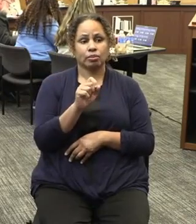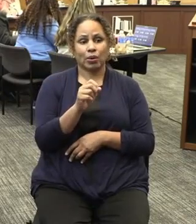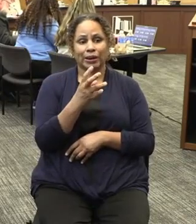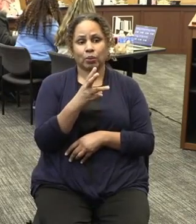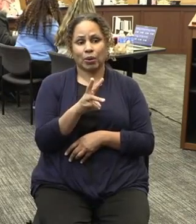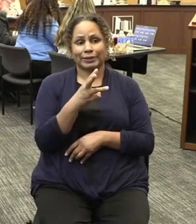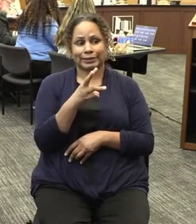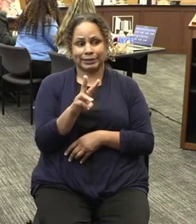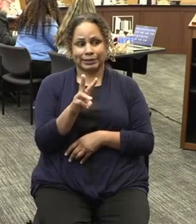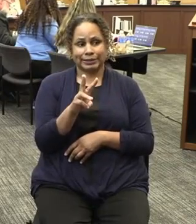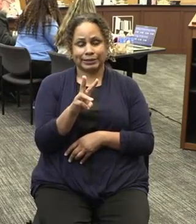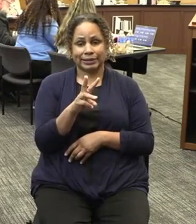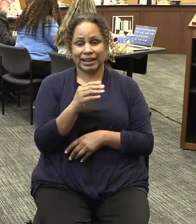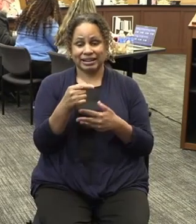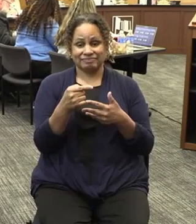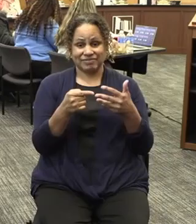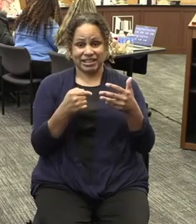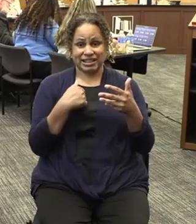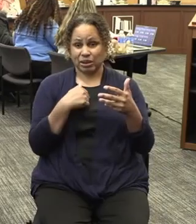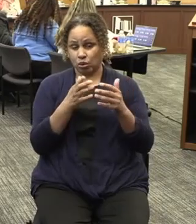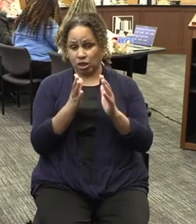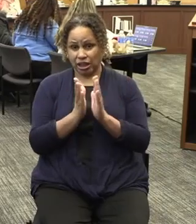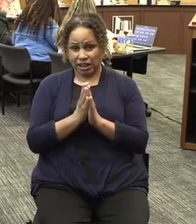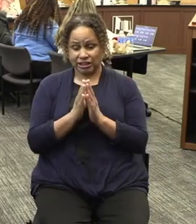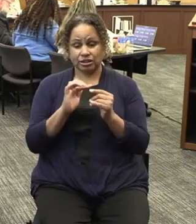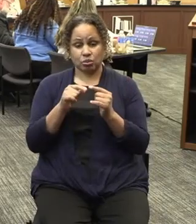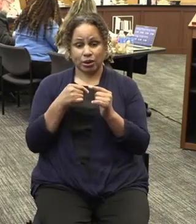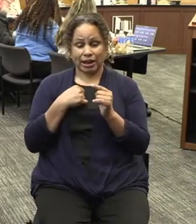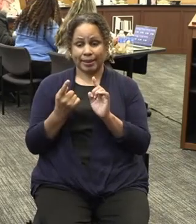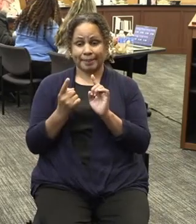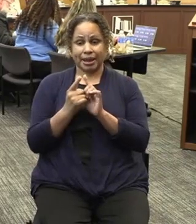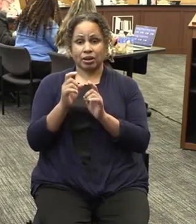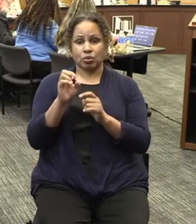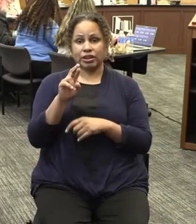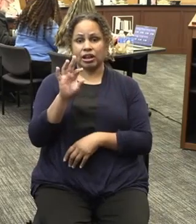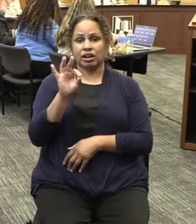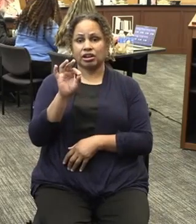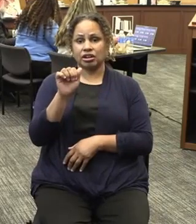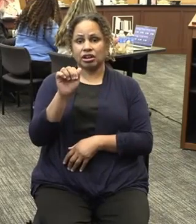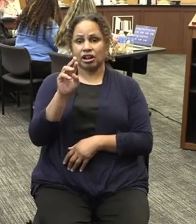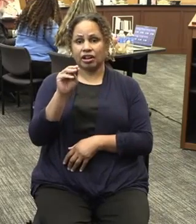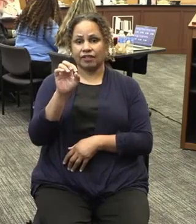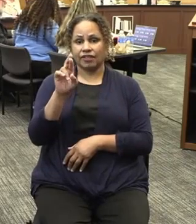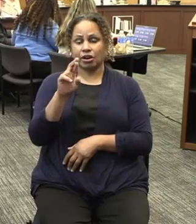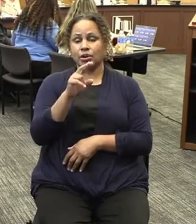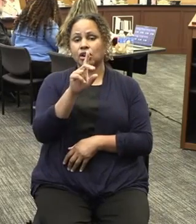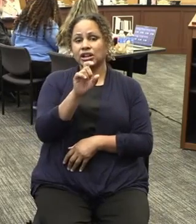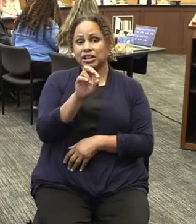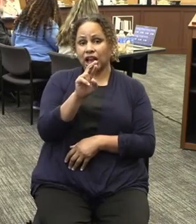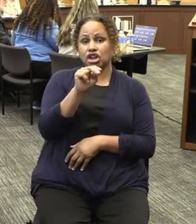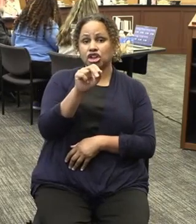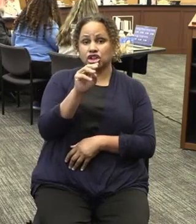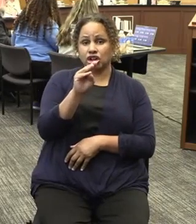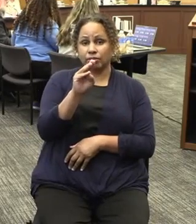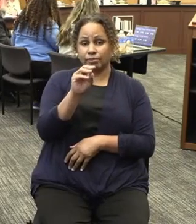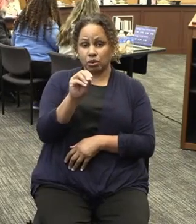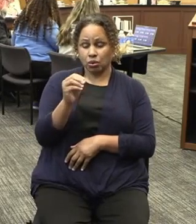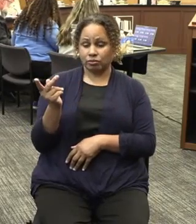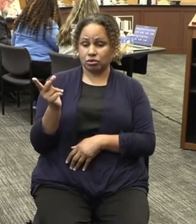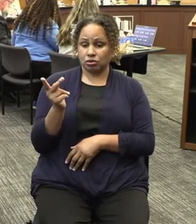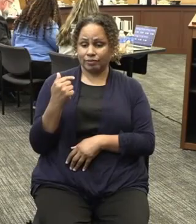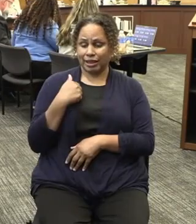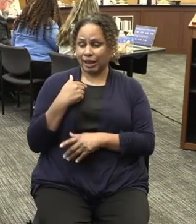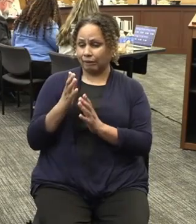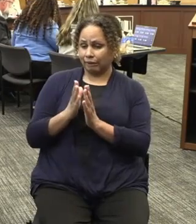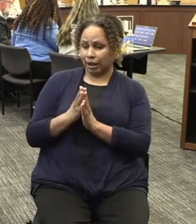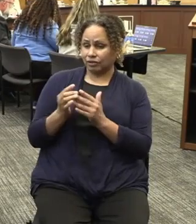2.16. And these I'm going to ask, when I met with Dr. Farmer and Dr. Namuo, I had asked for the numbers of what they